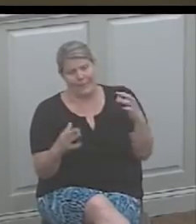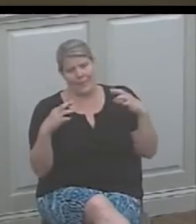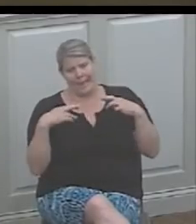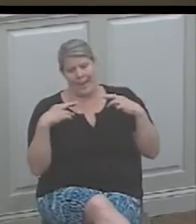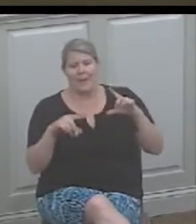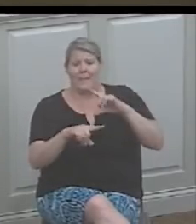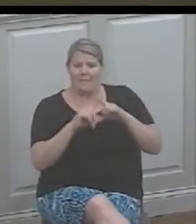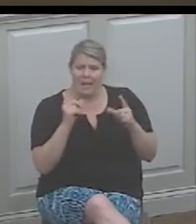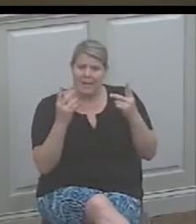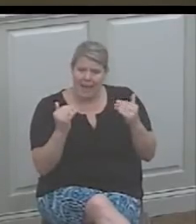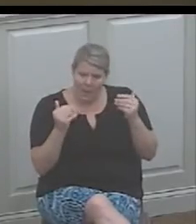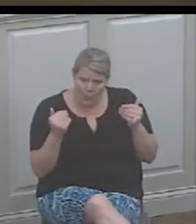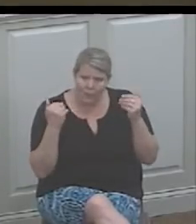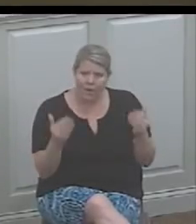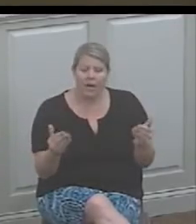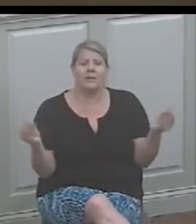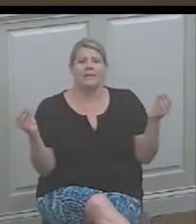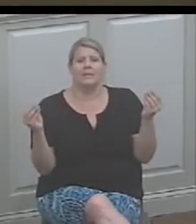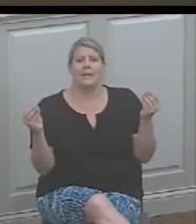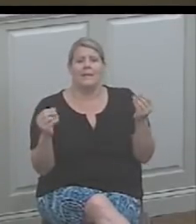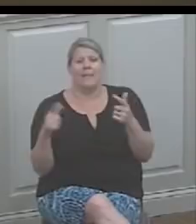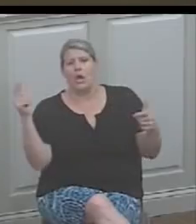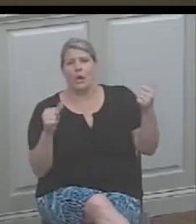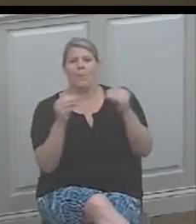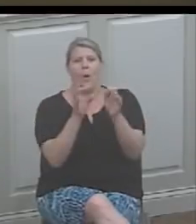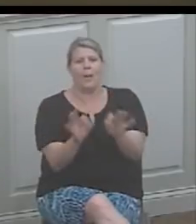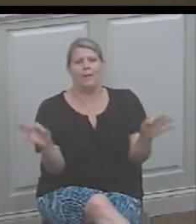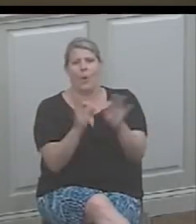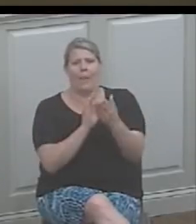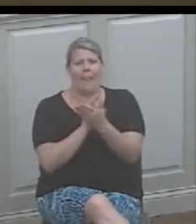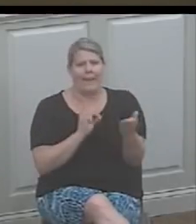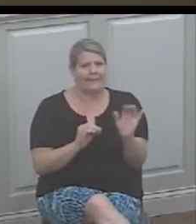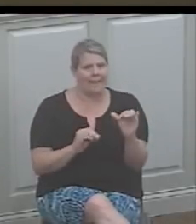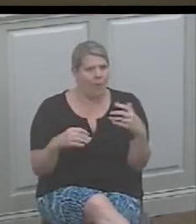to bigger and better things, i.e. fishing.